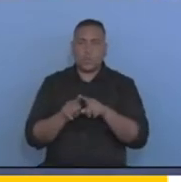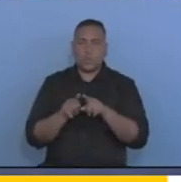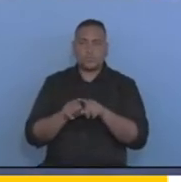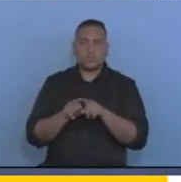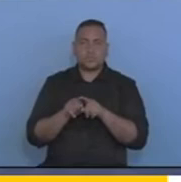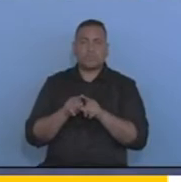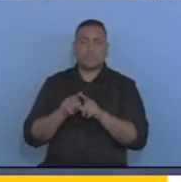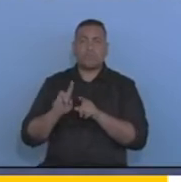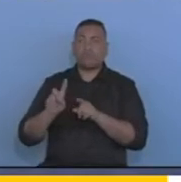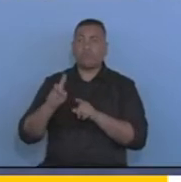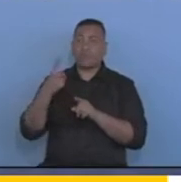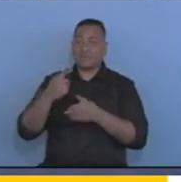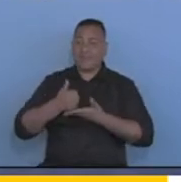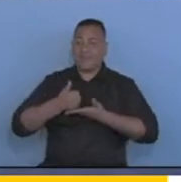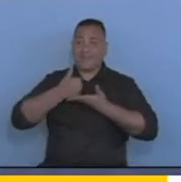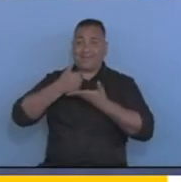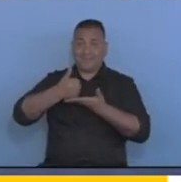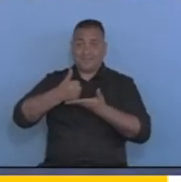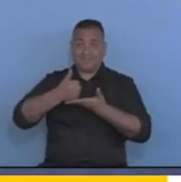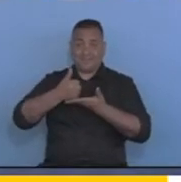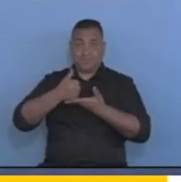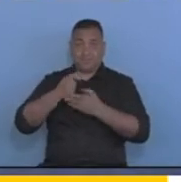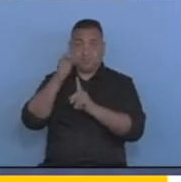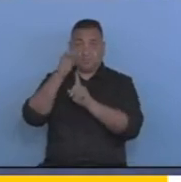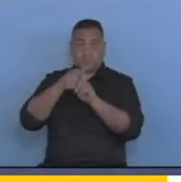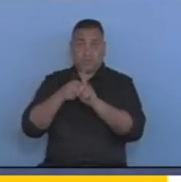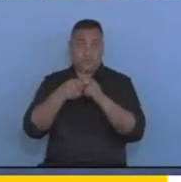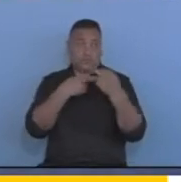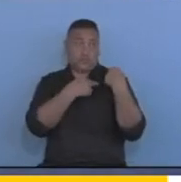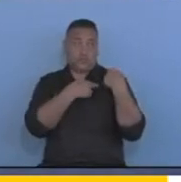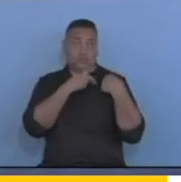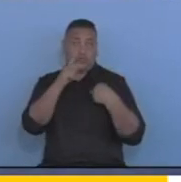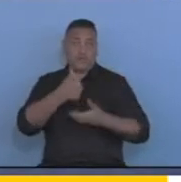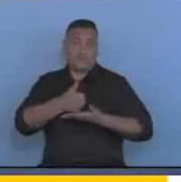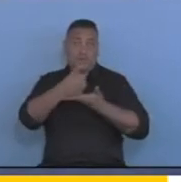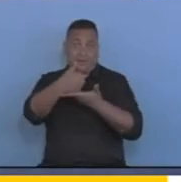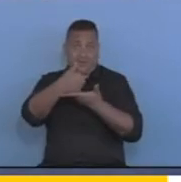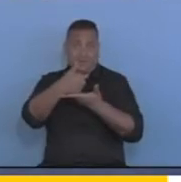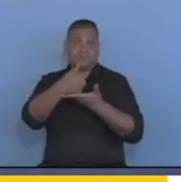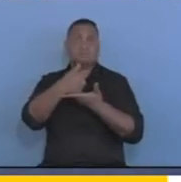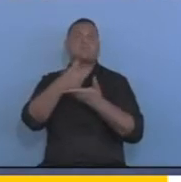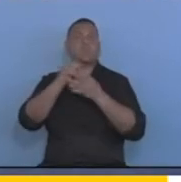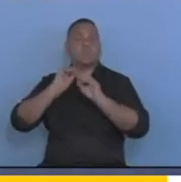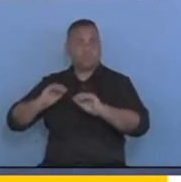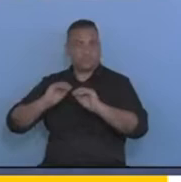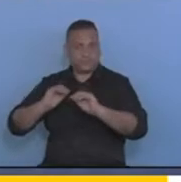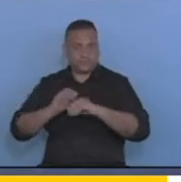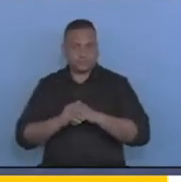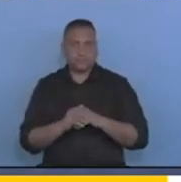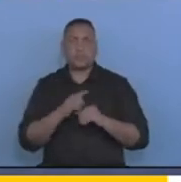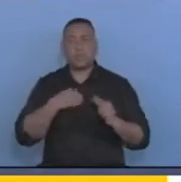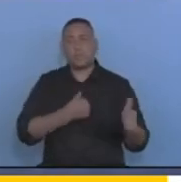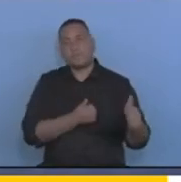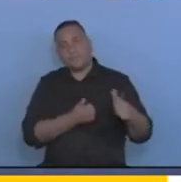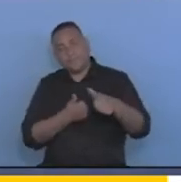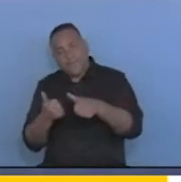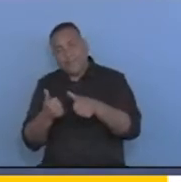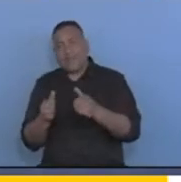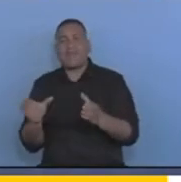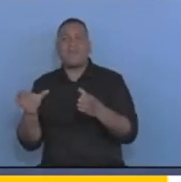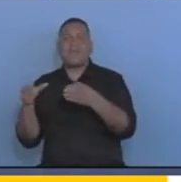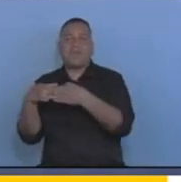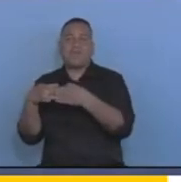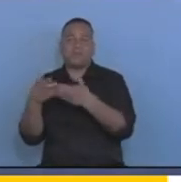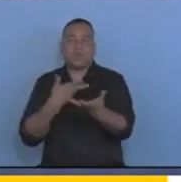that's in charge of that workshop? And then we'll take them back to the classroom and we will start with the